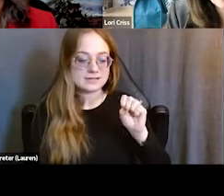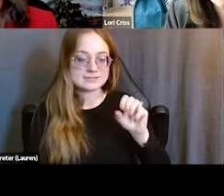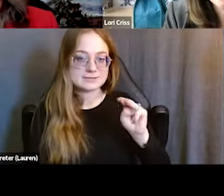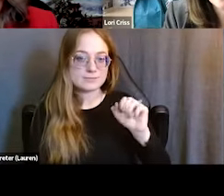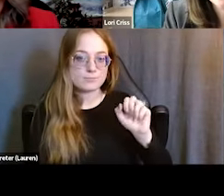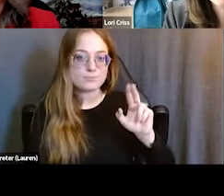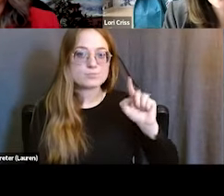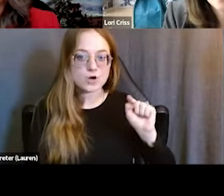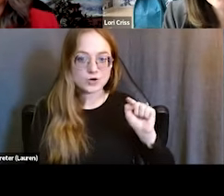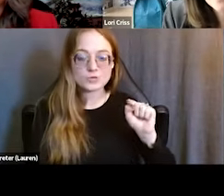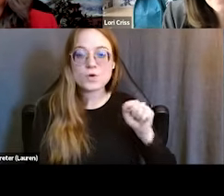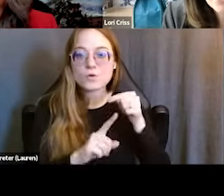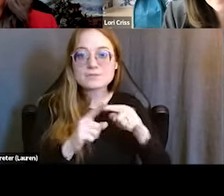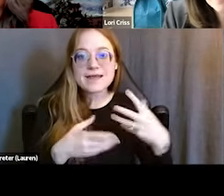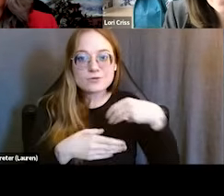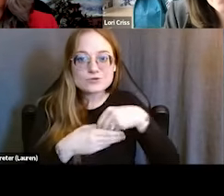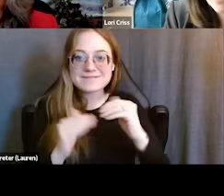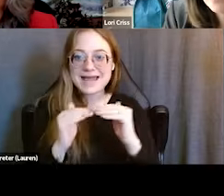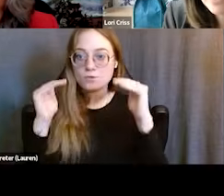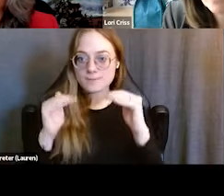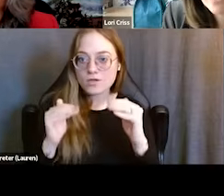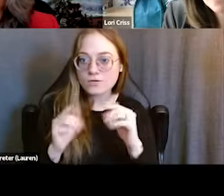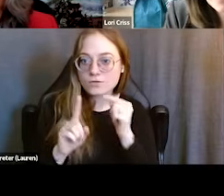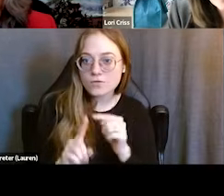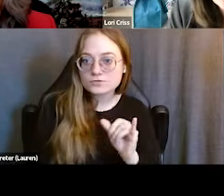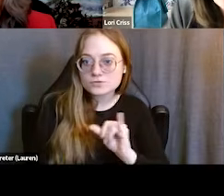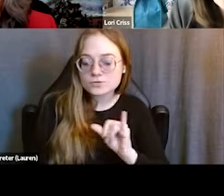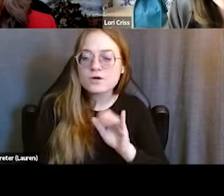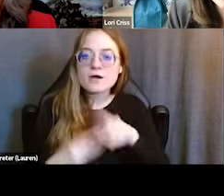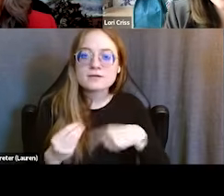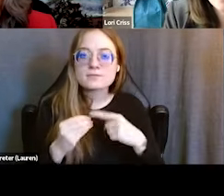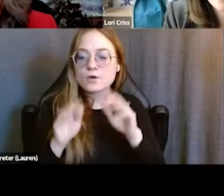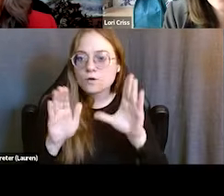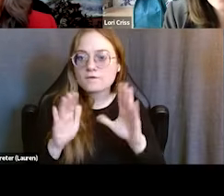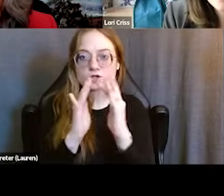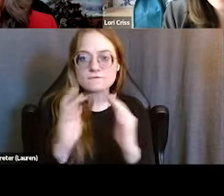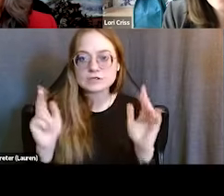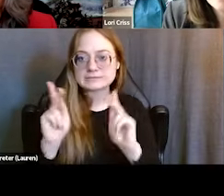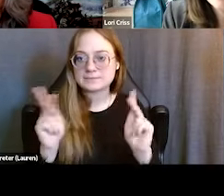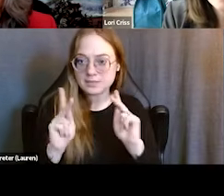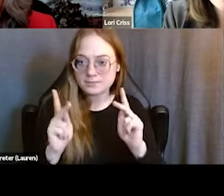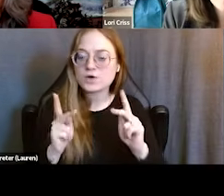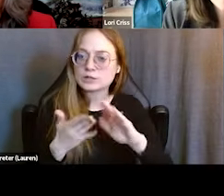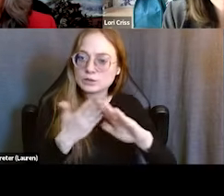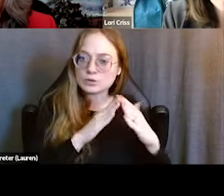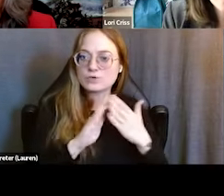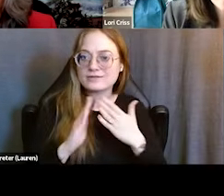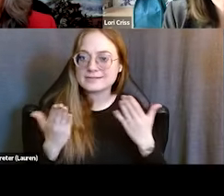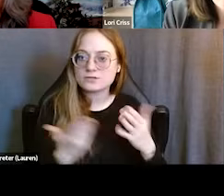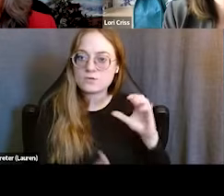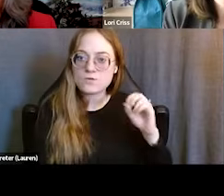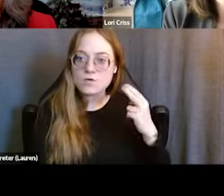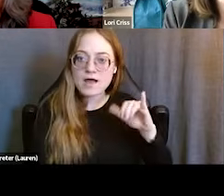and equitable goals as well. I talked about the wonderfully diverse people and communities in Ohio. And that